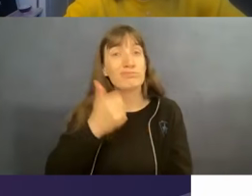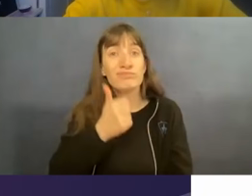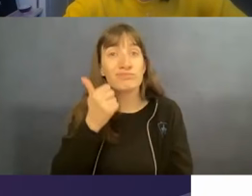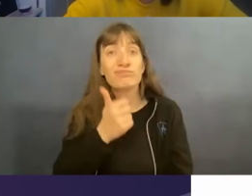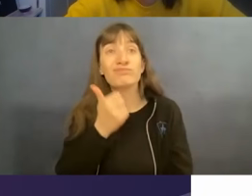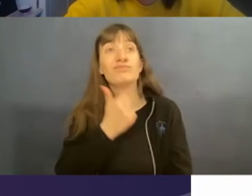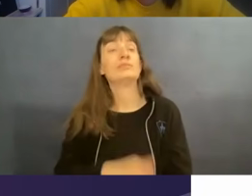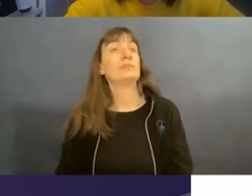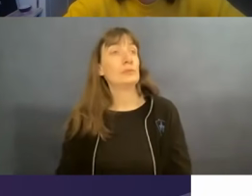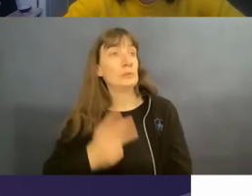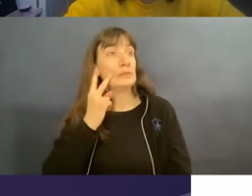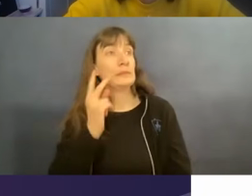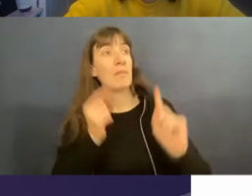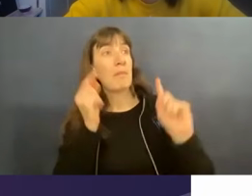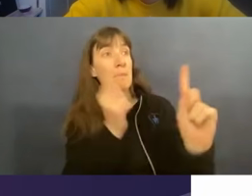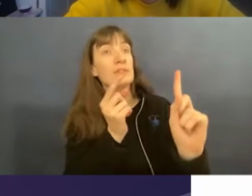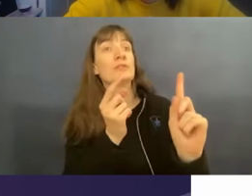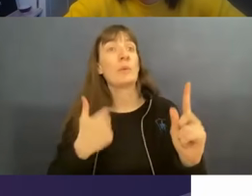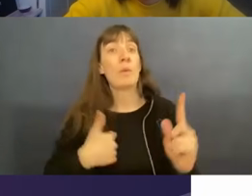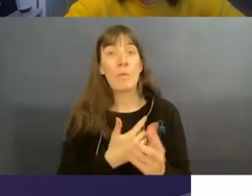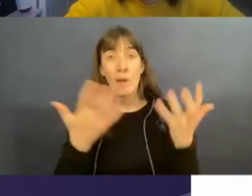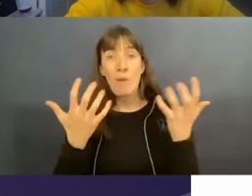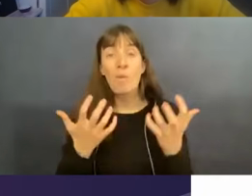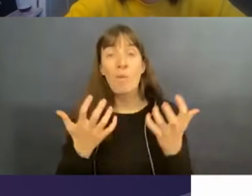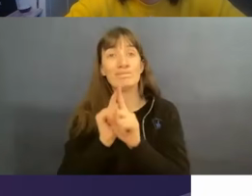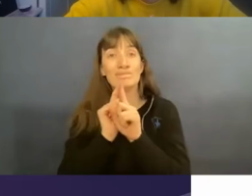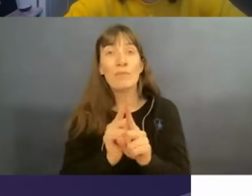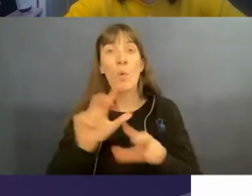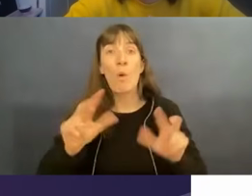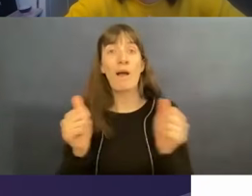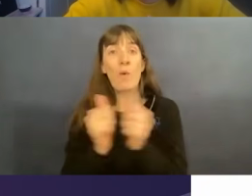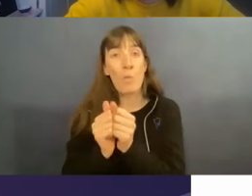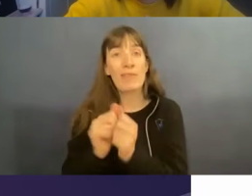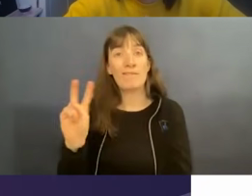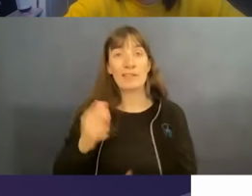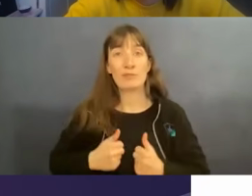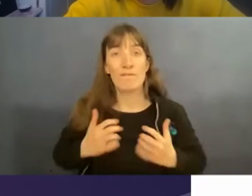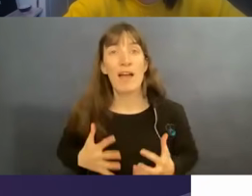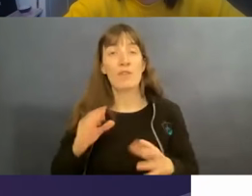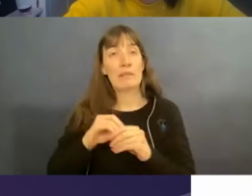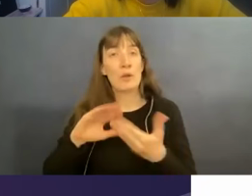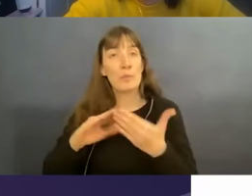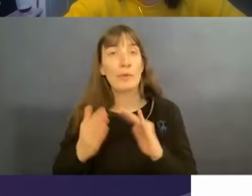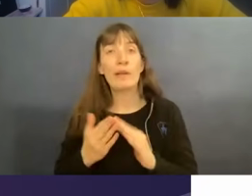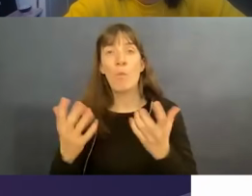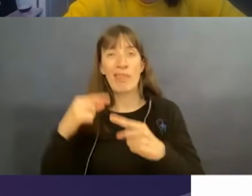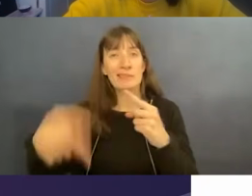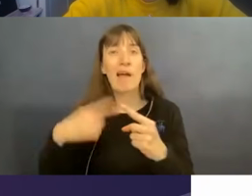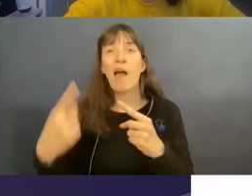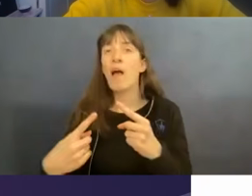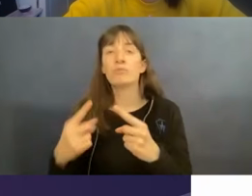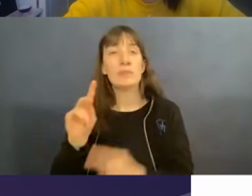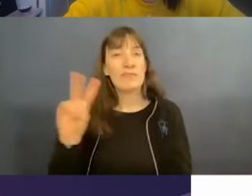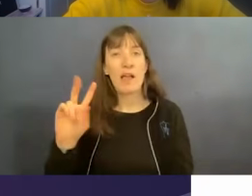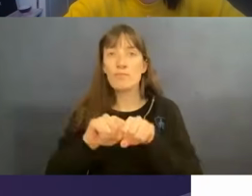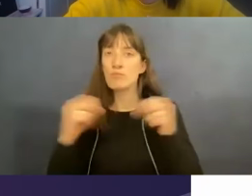screen really reflects what we hope to do, which is to walk with victim survivors and our community to break the cycle of domestic violence. And